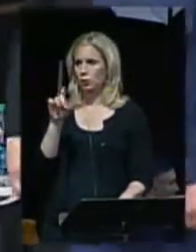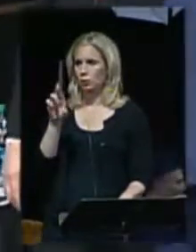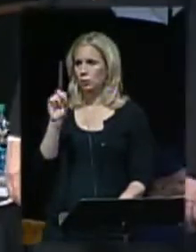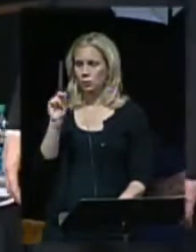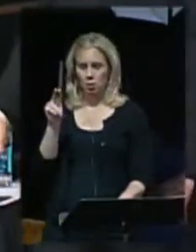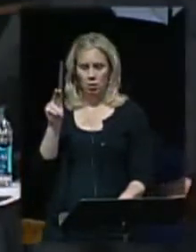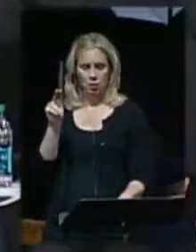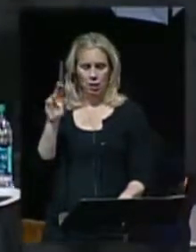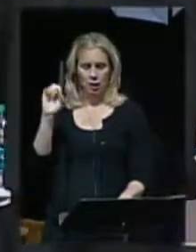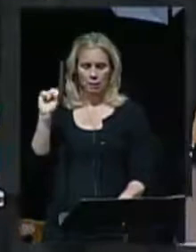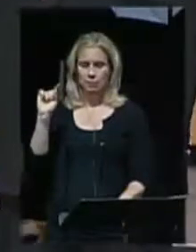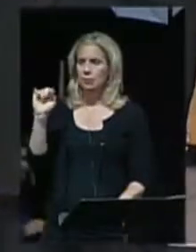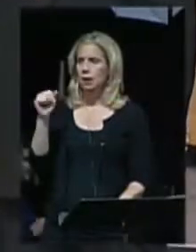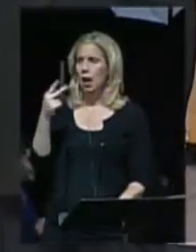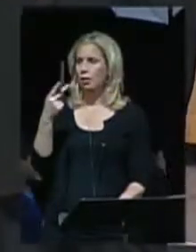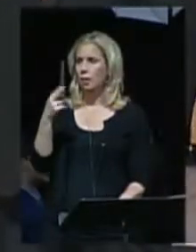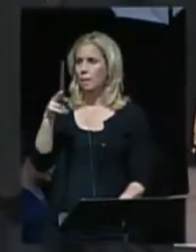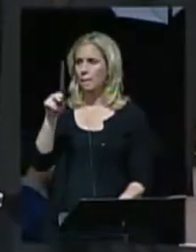Seth Pagel.